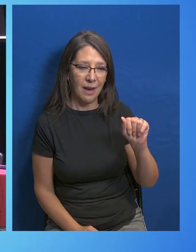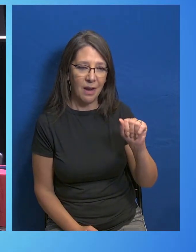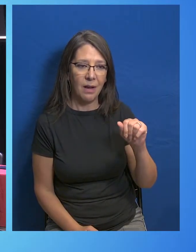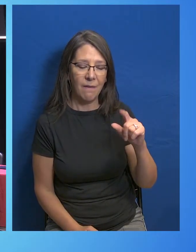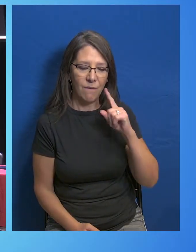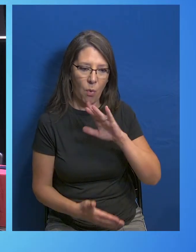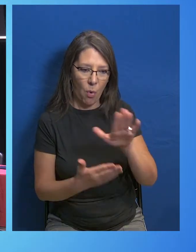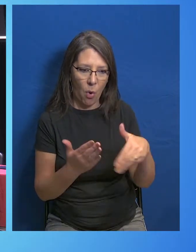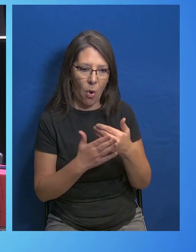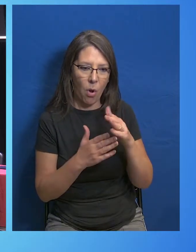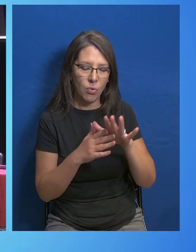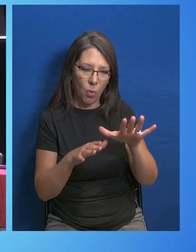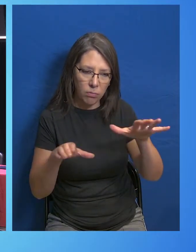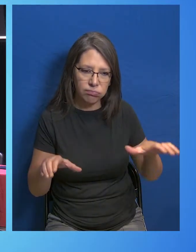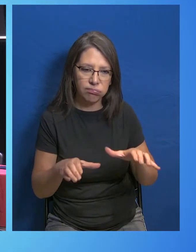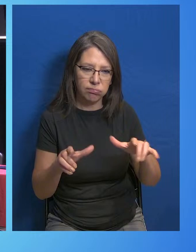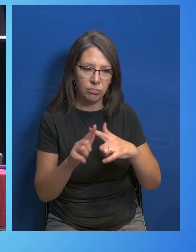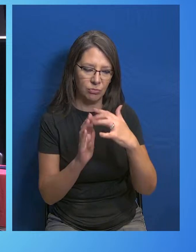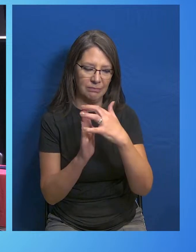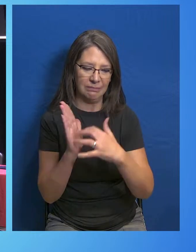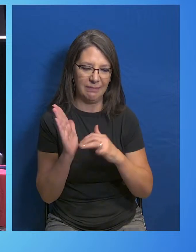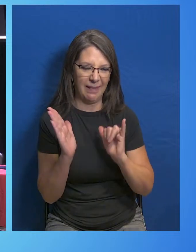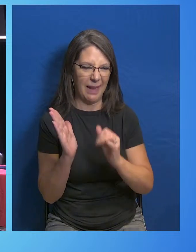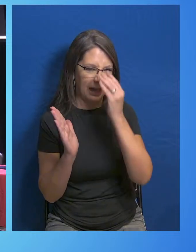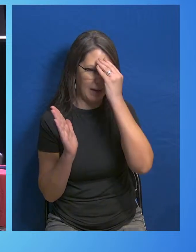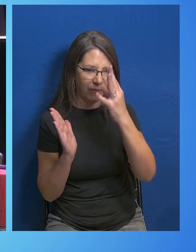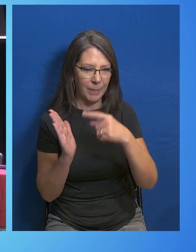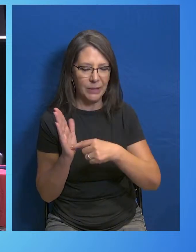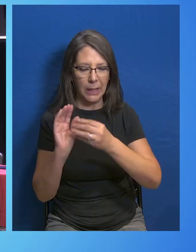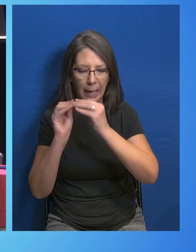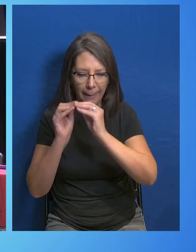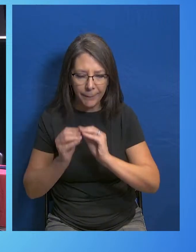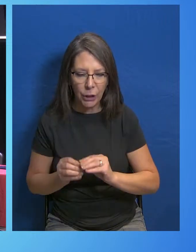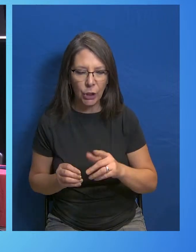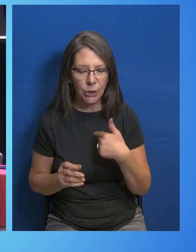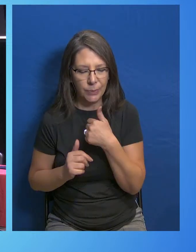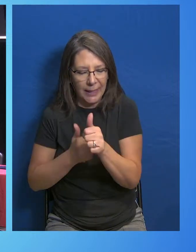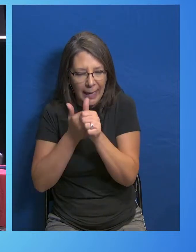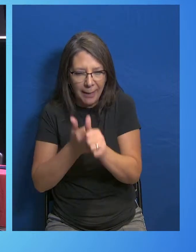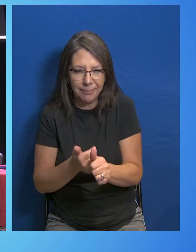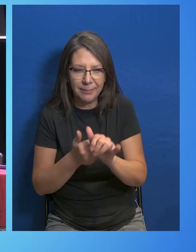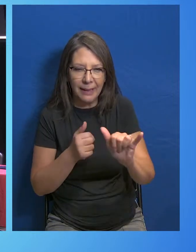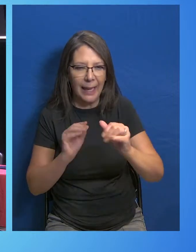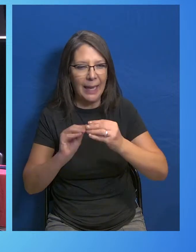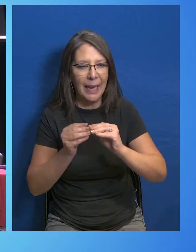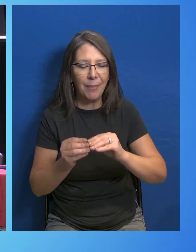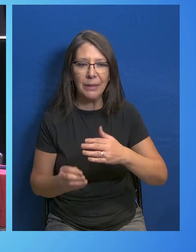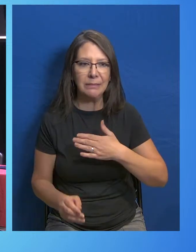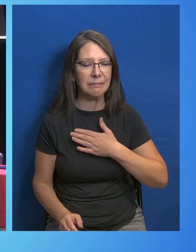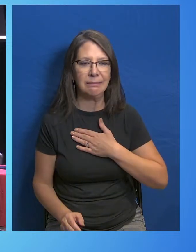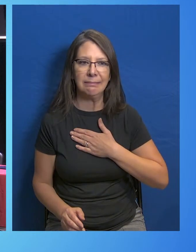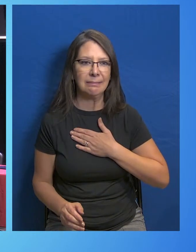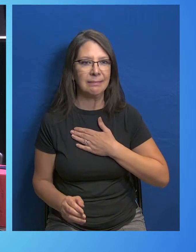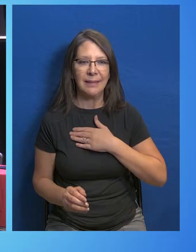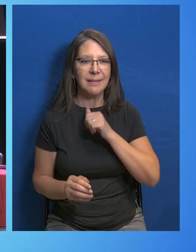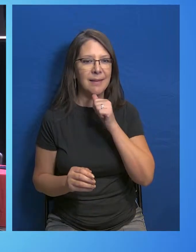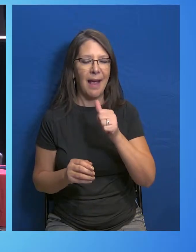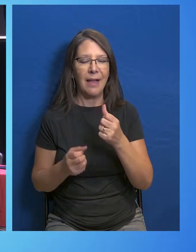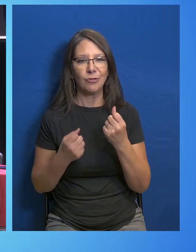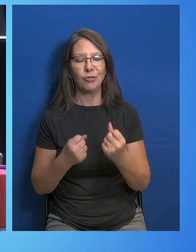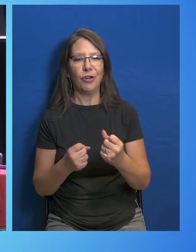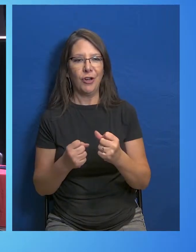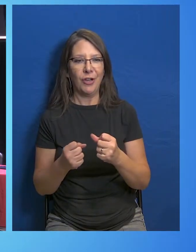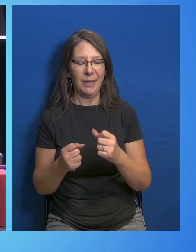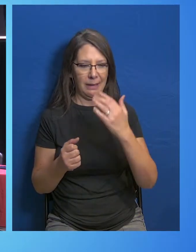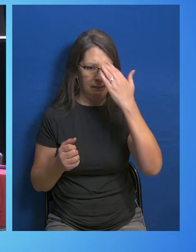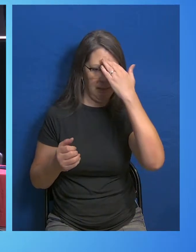doing all of the work that you do to keep us running by the numbers. It is something that is not my strong point whatsoever, and I definitely